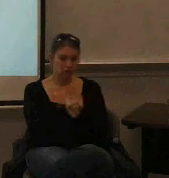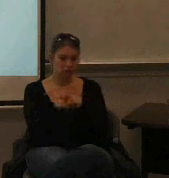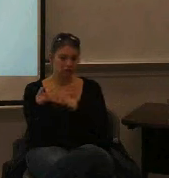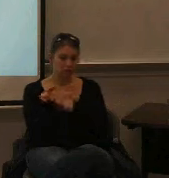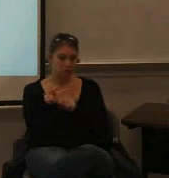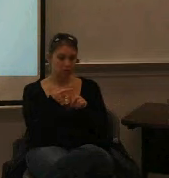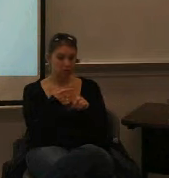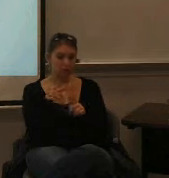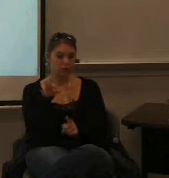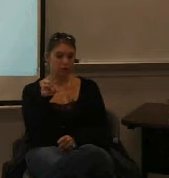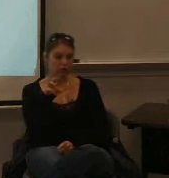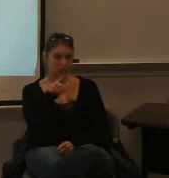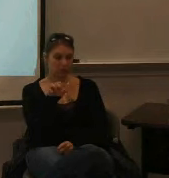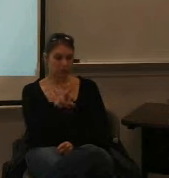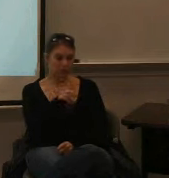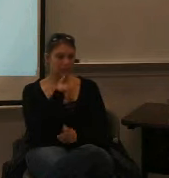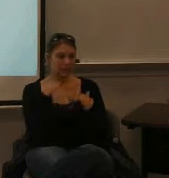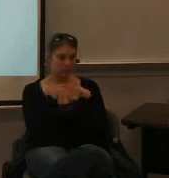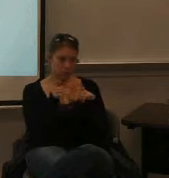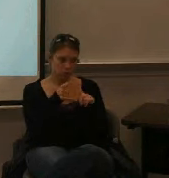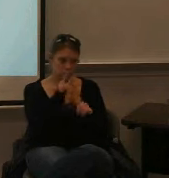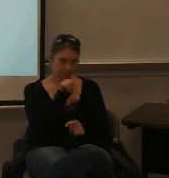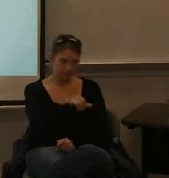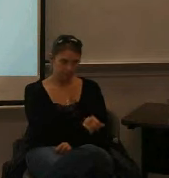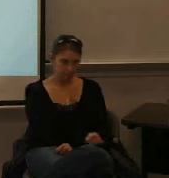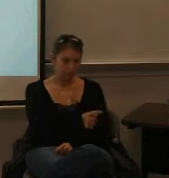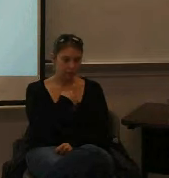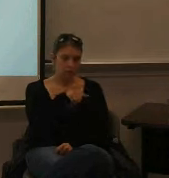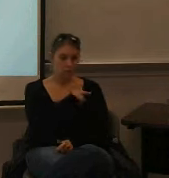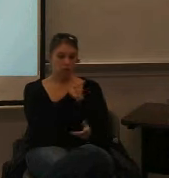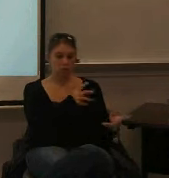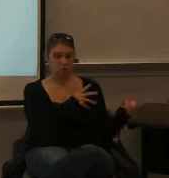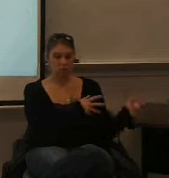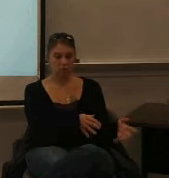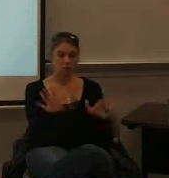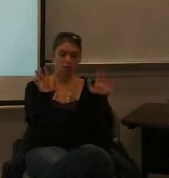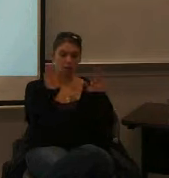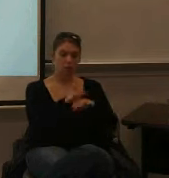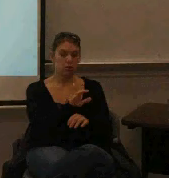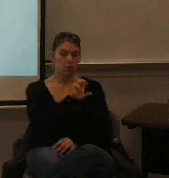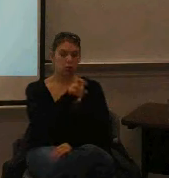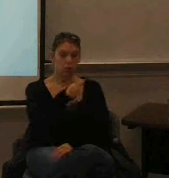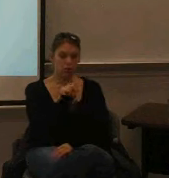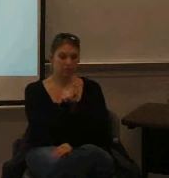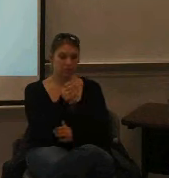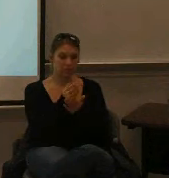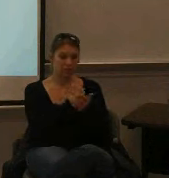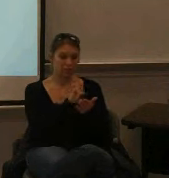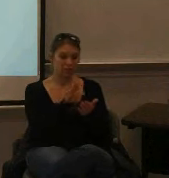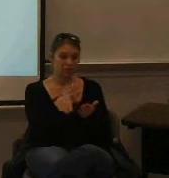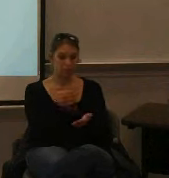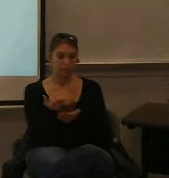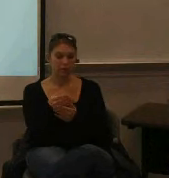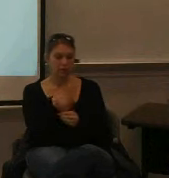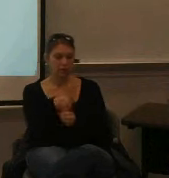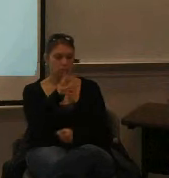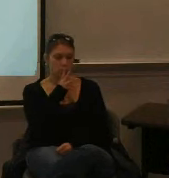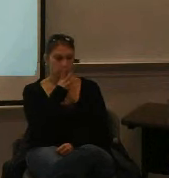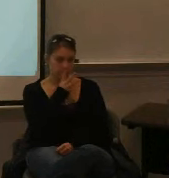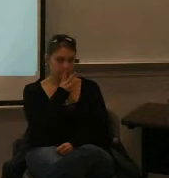to fertilizer is equal to that. And we're throwing that all on the crops, and some of that makes it into the